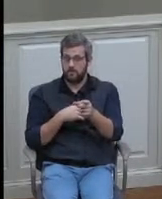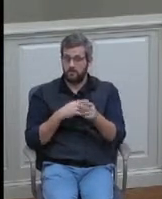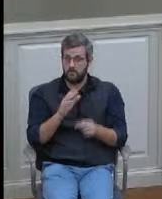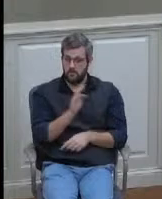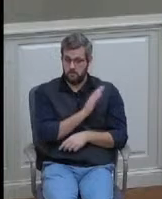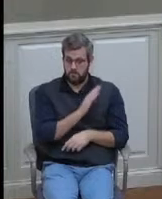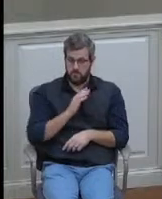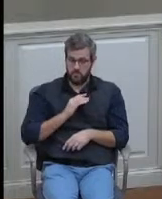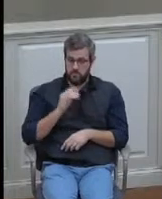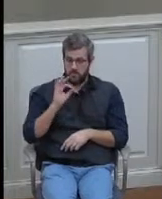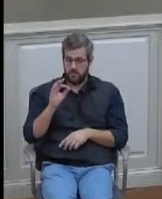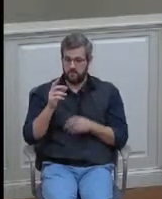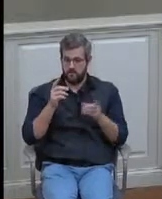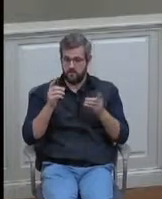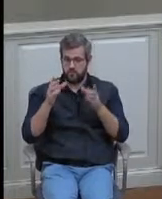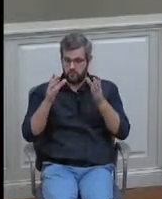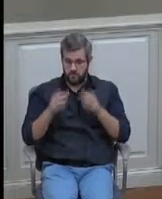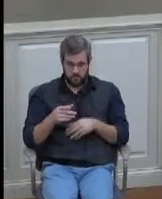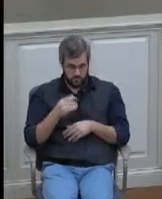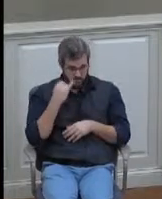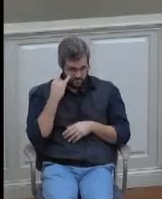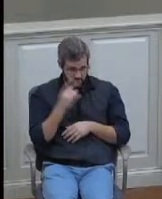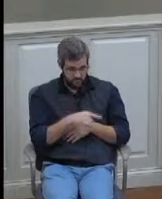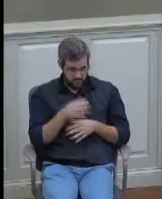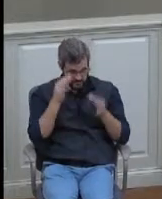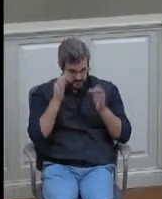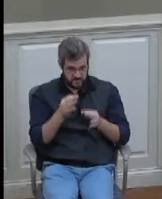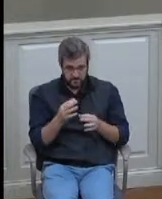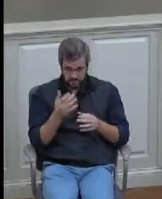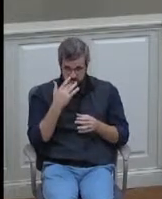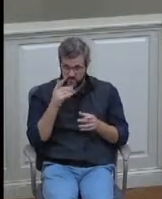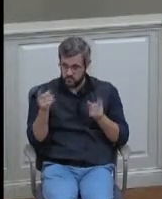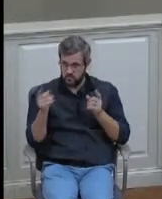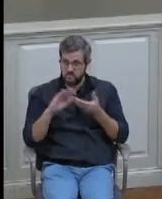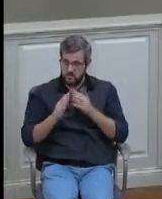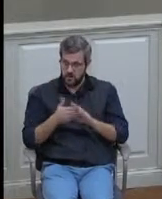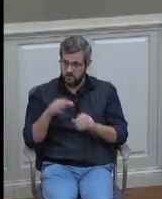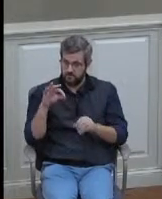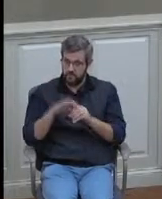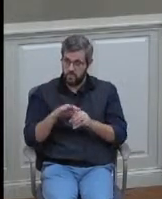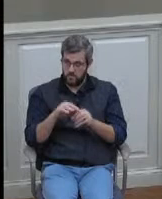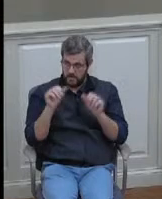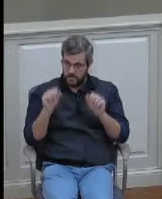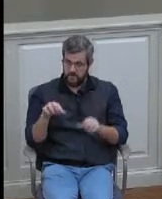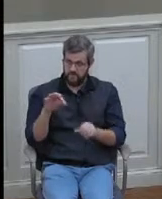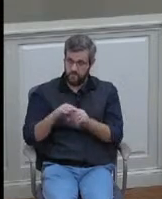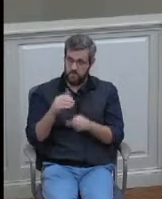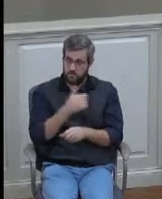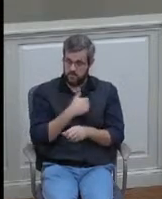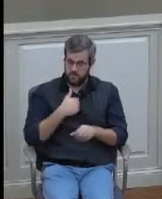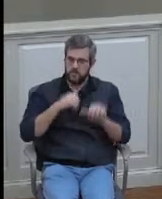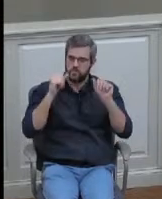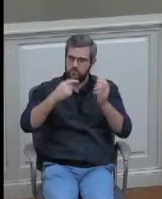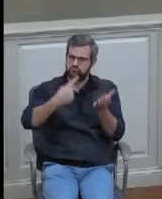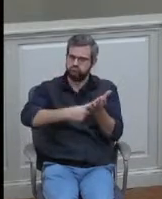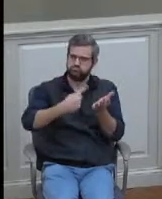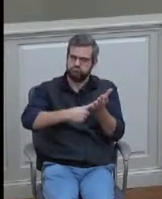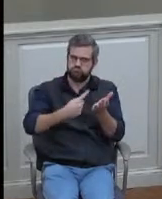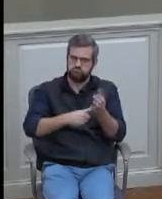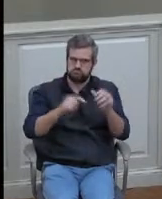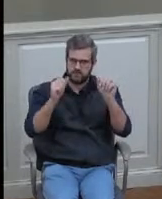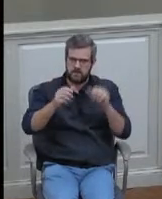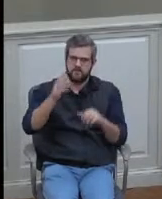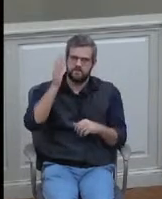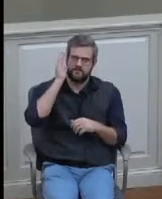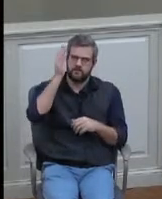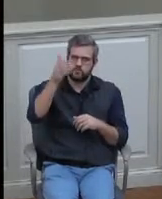Board of Directors, if they decided again they would like to be voting members, I mean, it would certainly be considered. In the future,